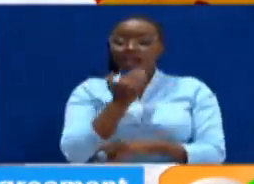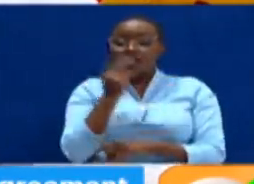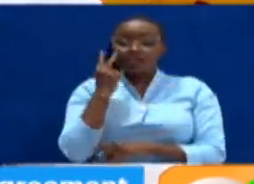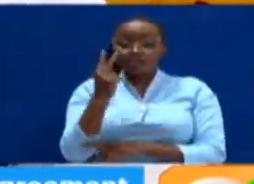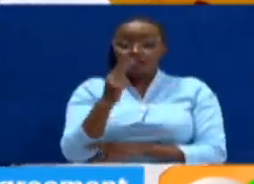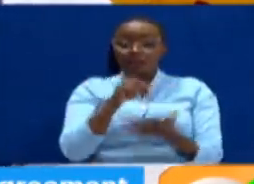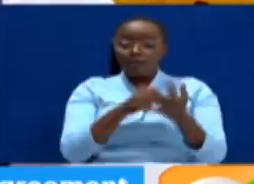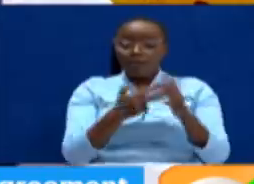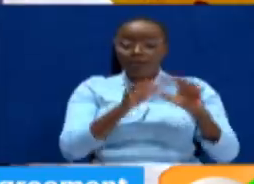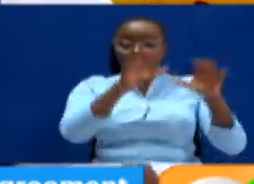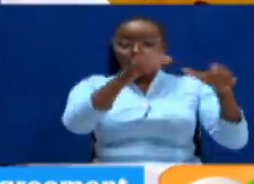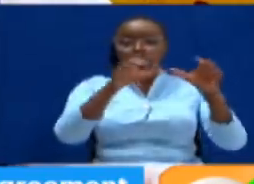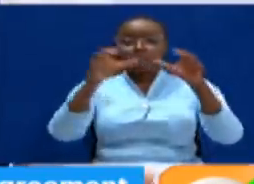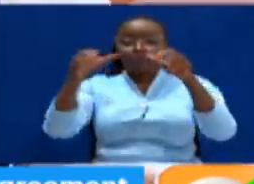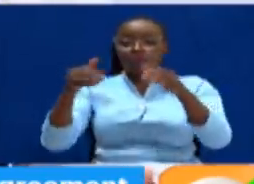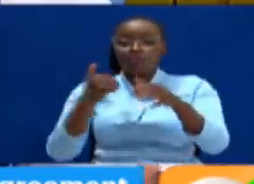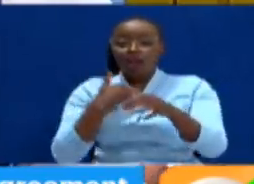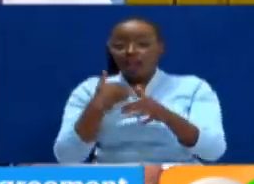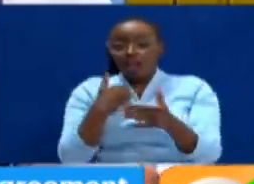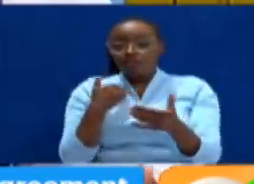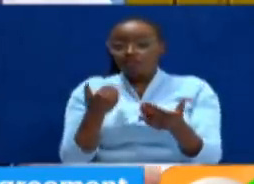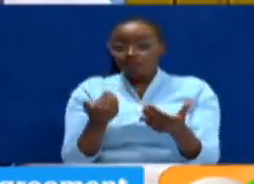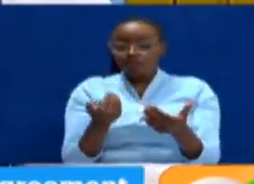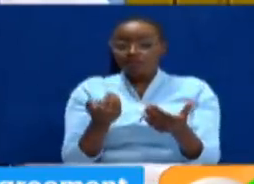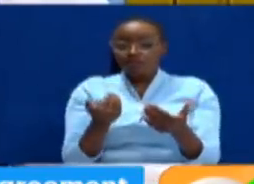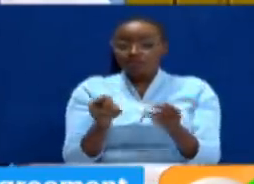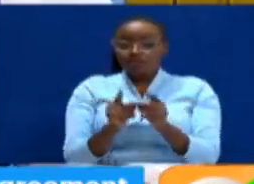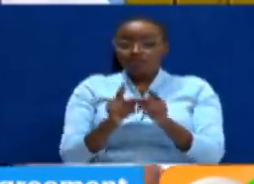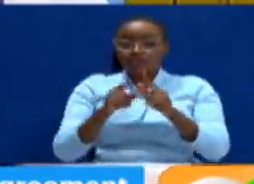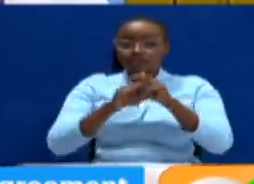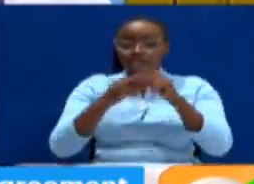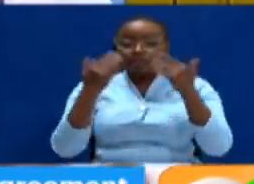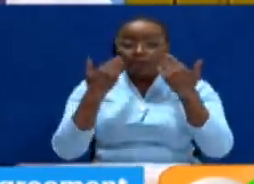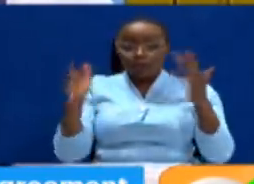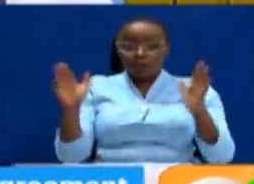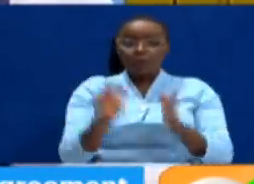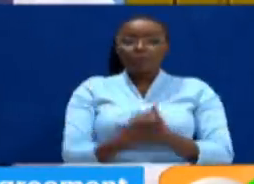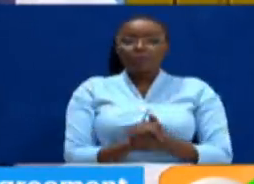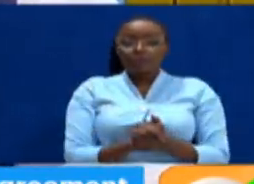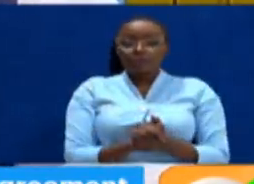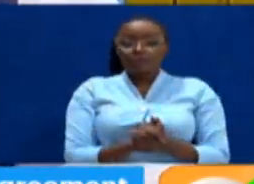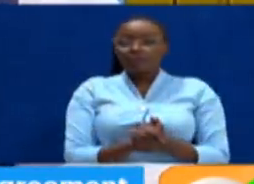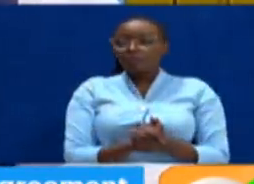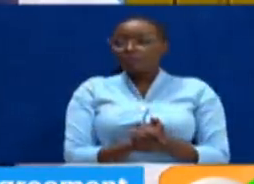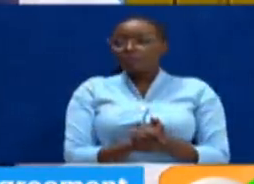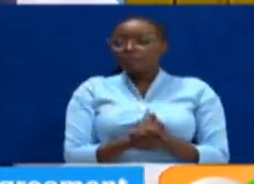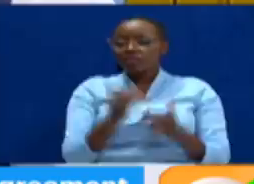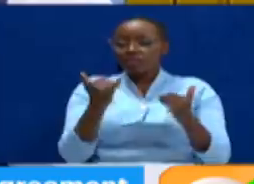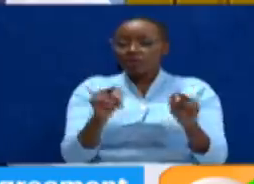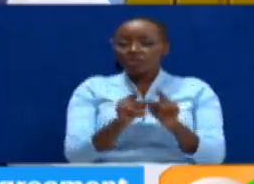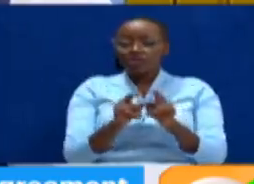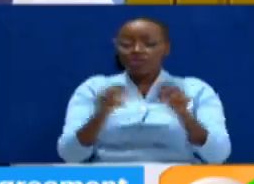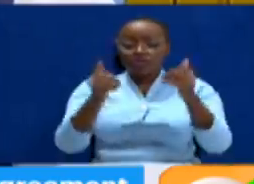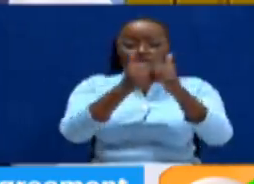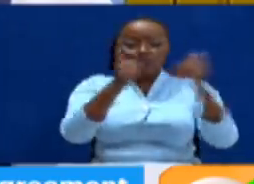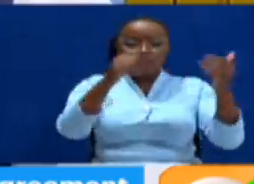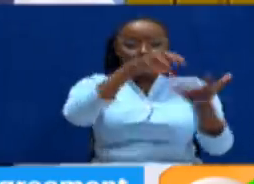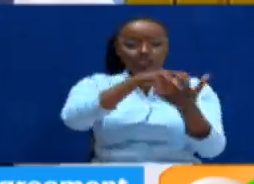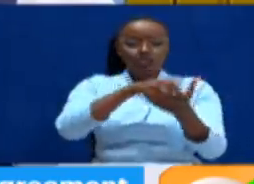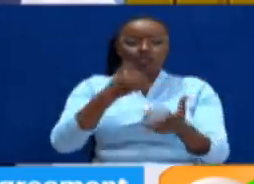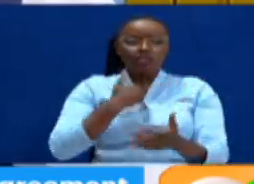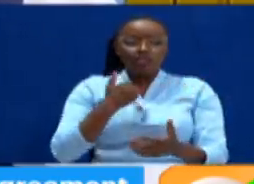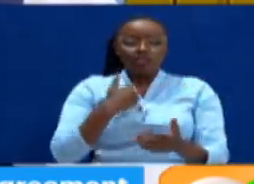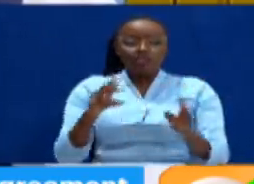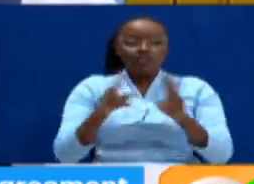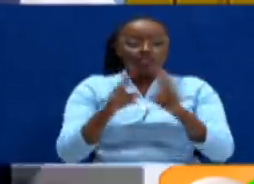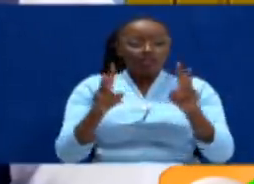the factions are formally taking shape. They are becoming, they are taking separate positions and in